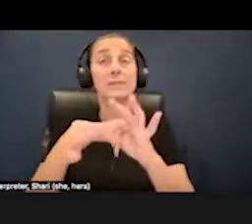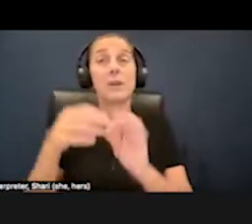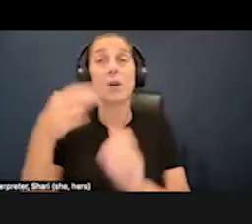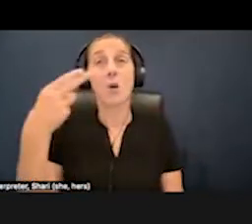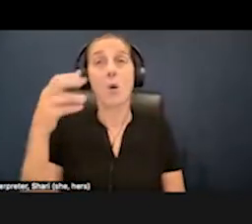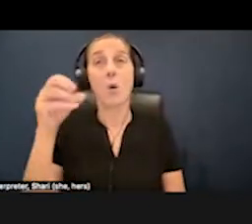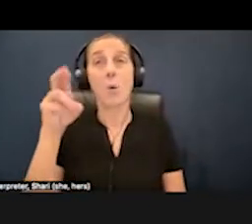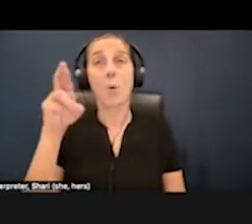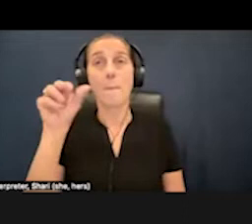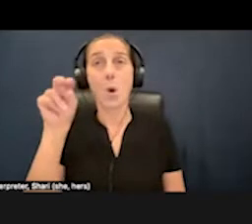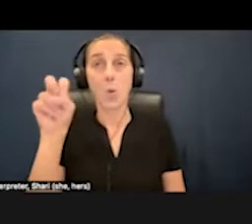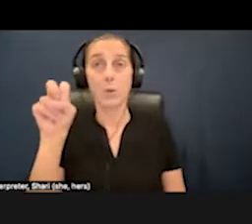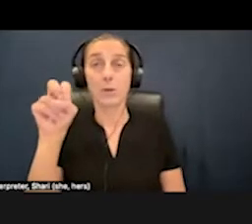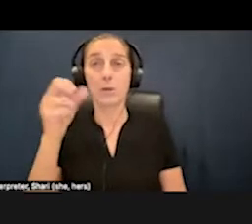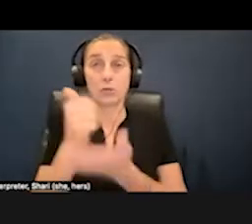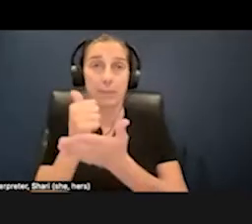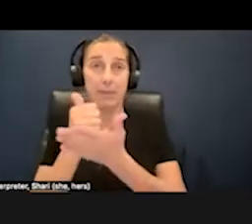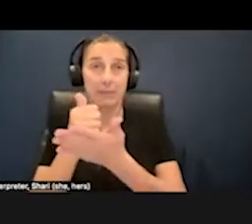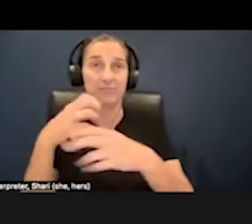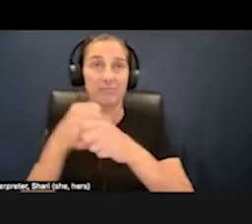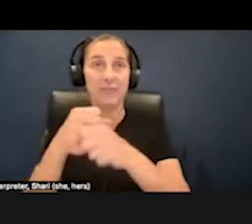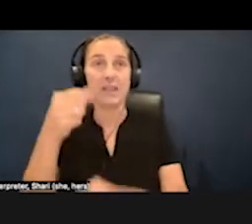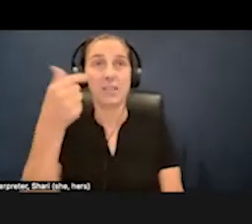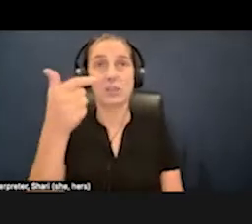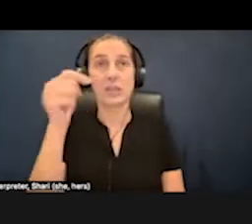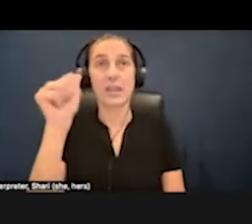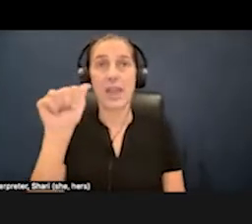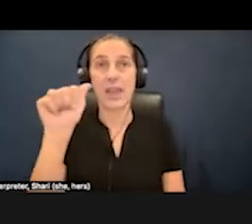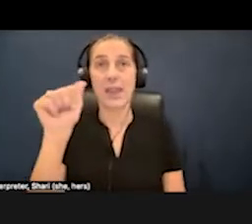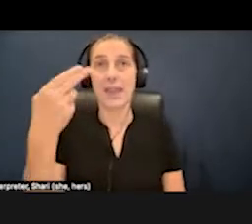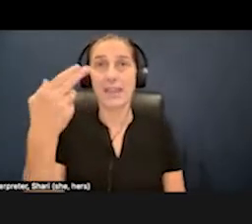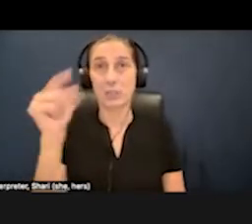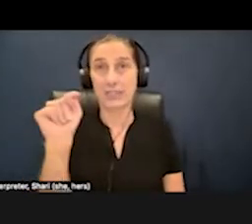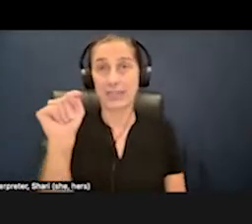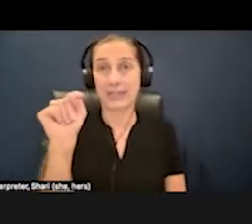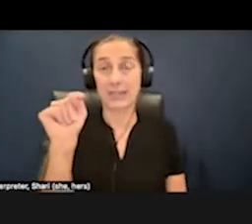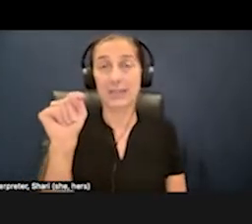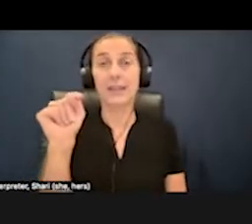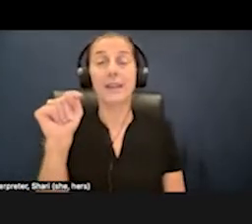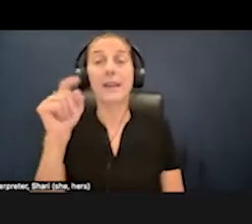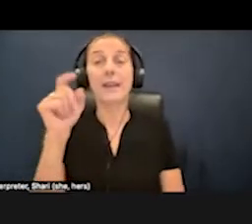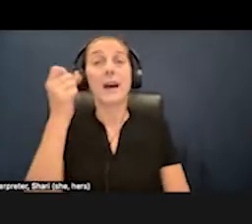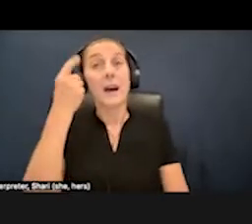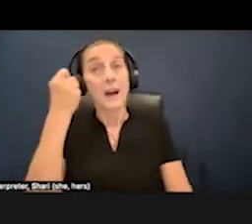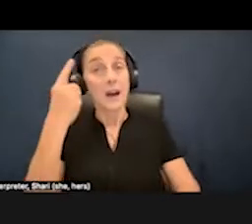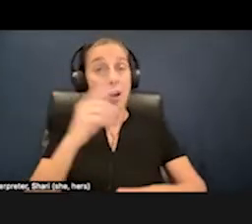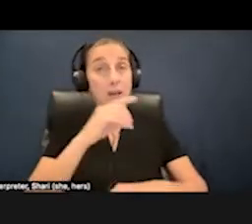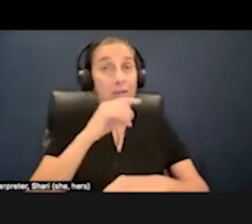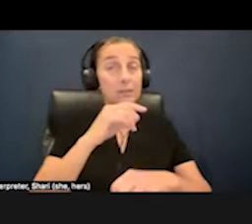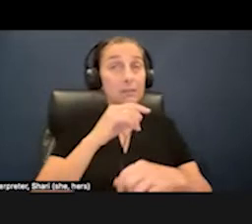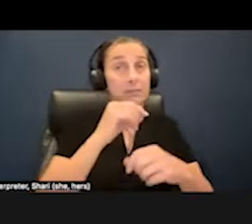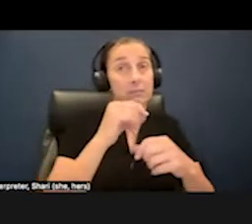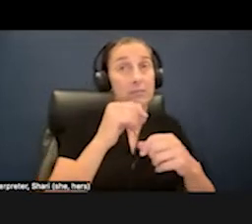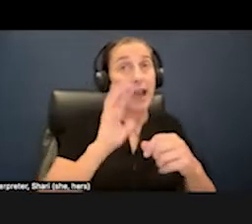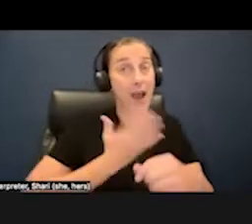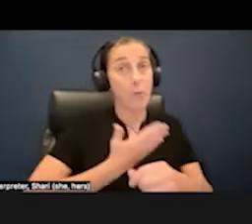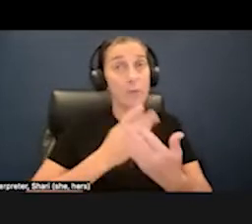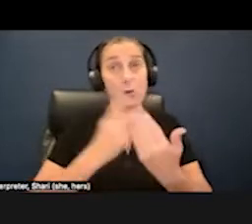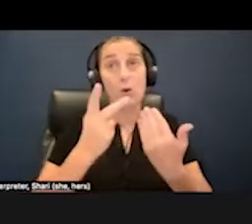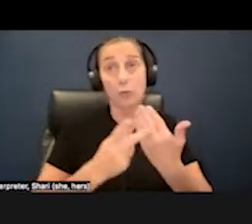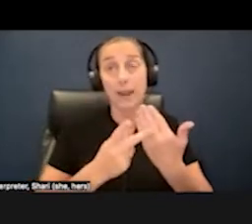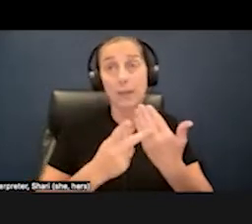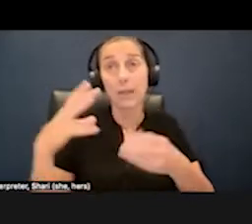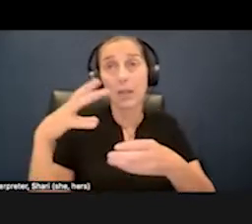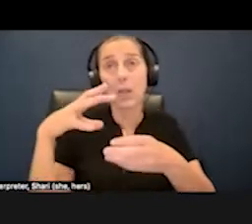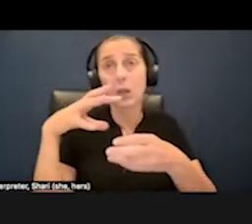just something, not all gender affirming care includes gender affirming hormone treatment. Our trans health program includes both